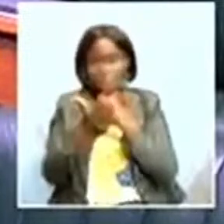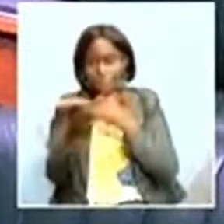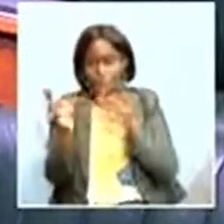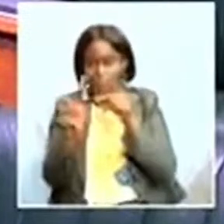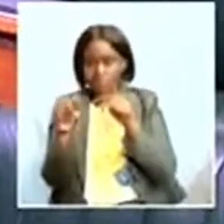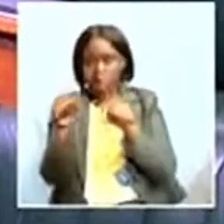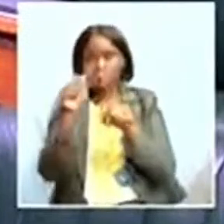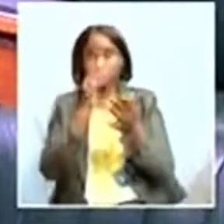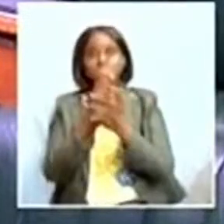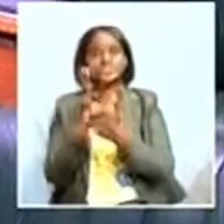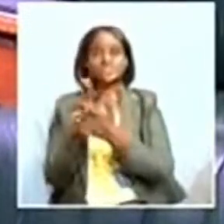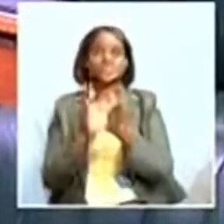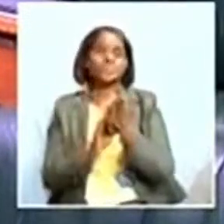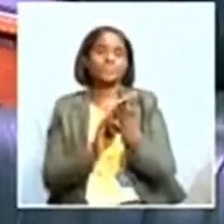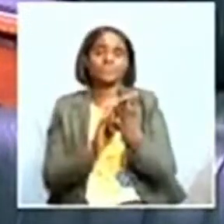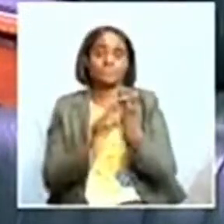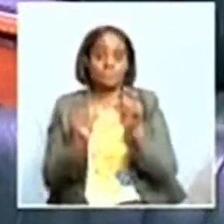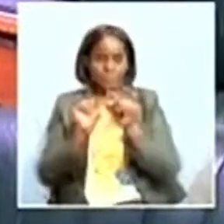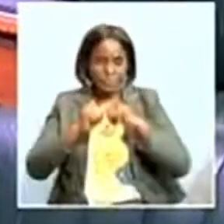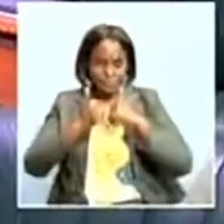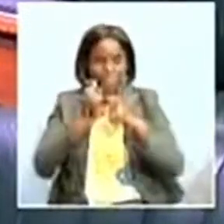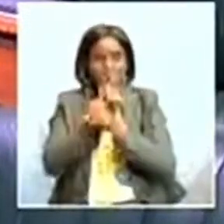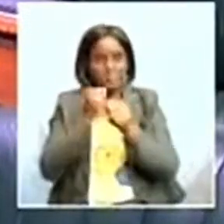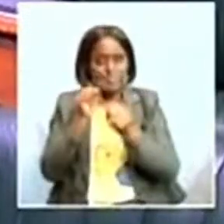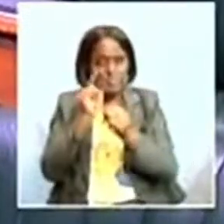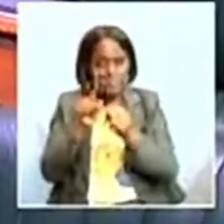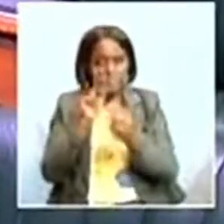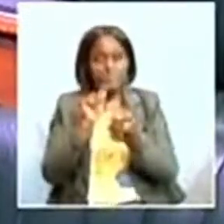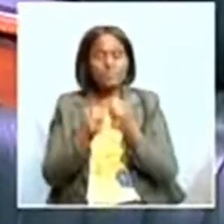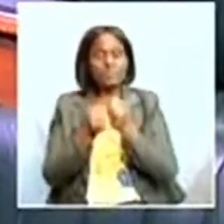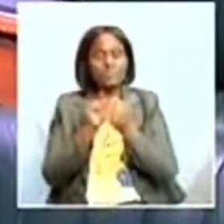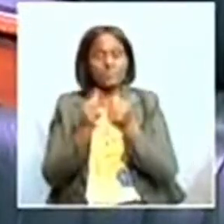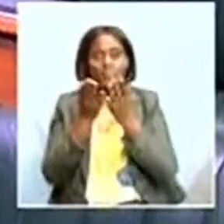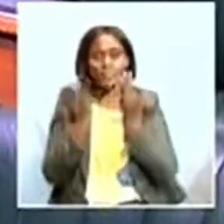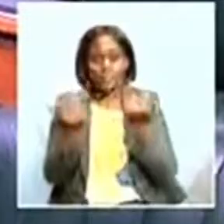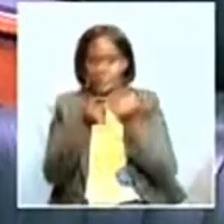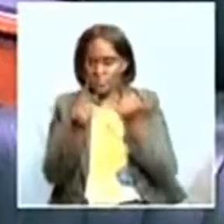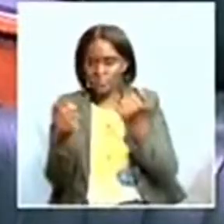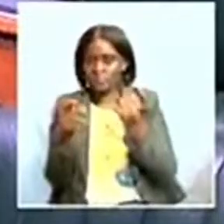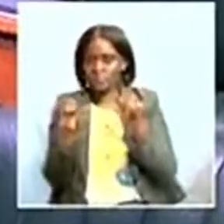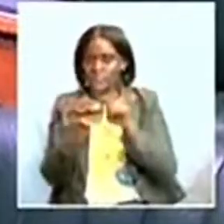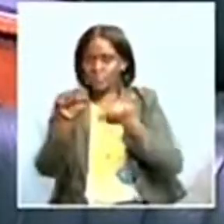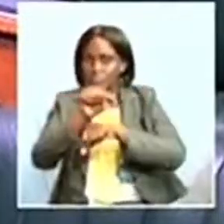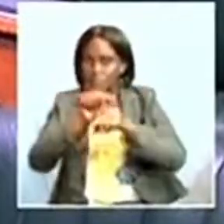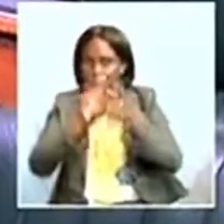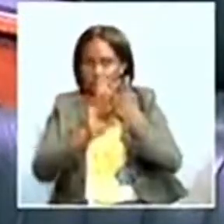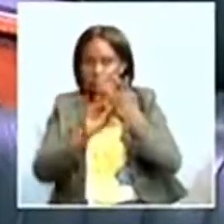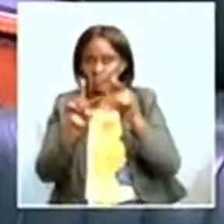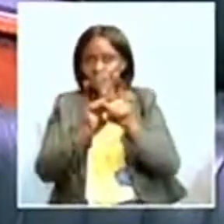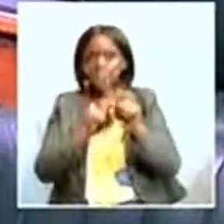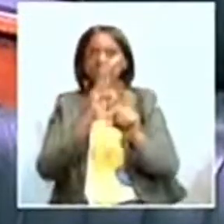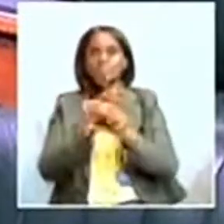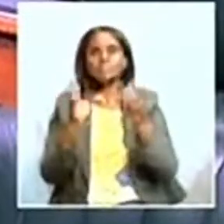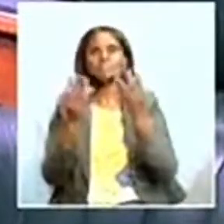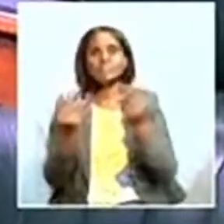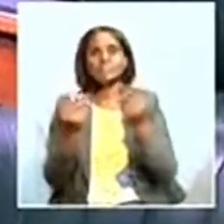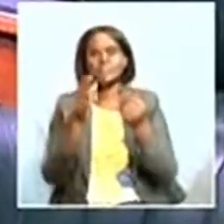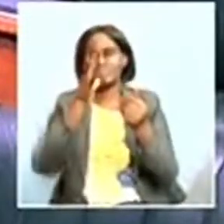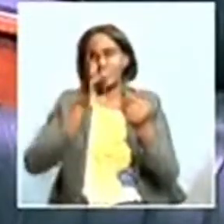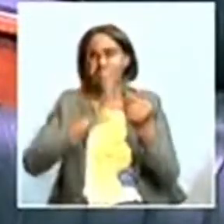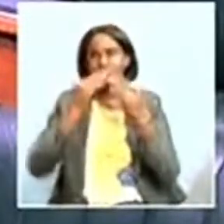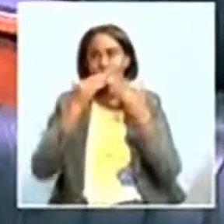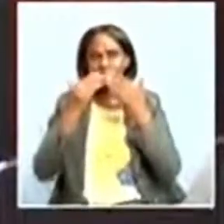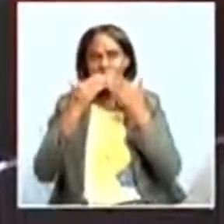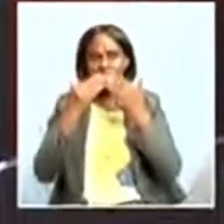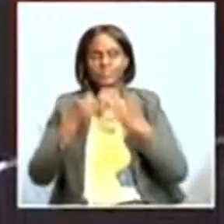are dropping out of school. How do we salvage these when the secondary schools are already a few? Madam Speaker, I thank you.